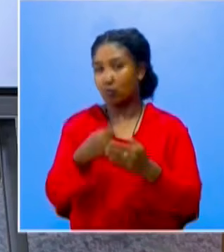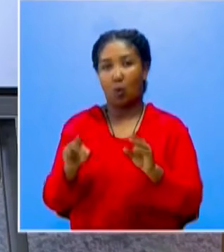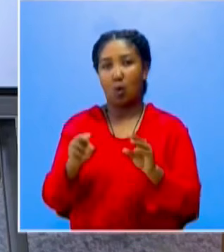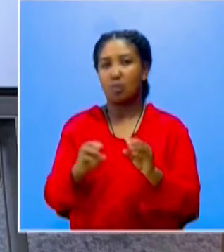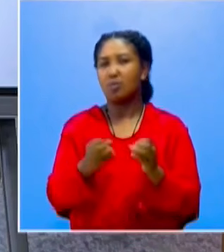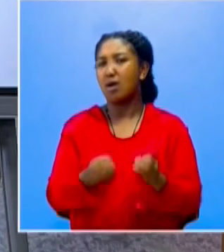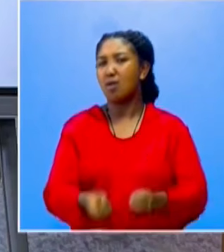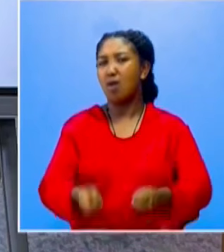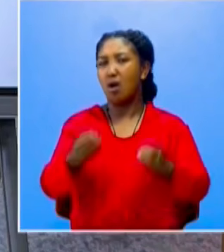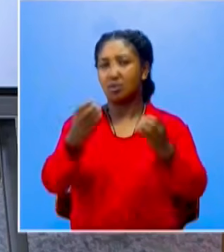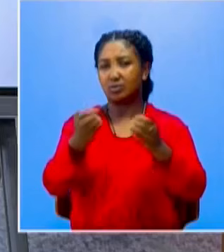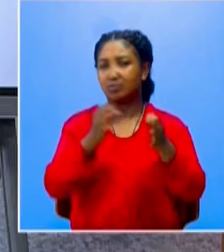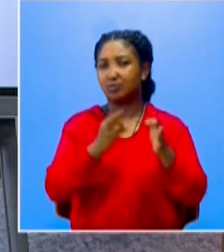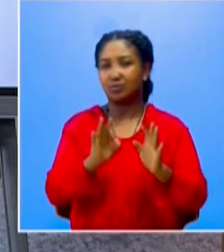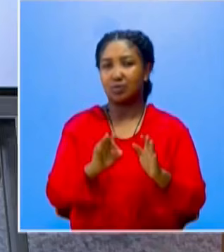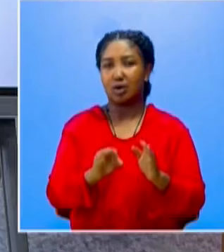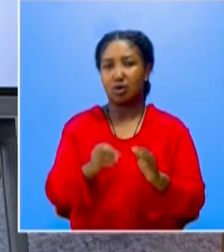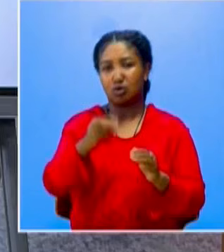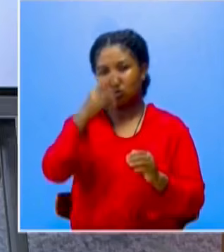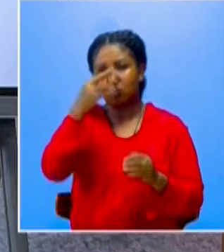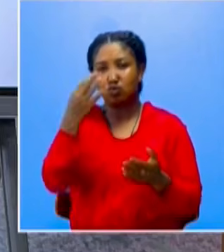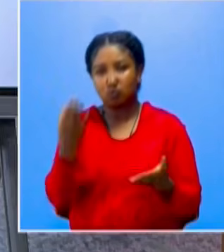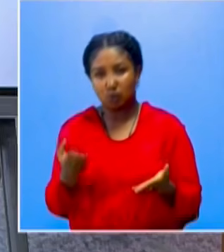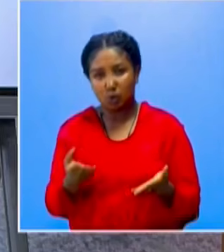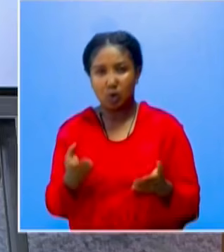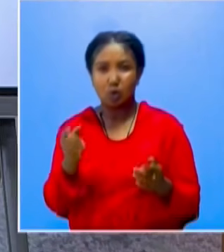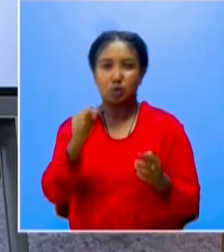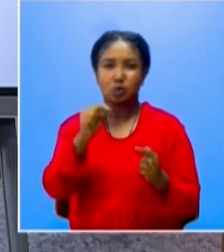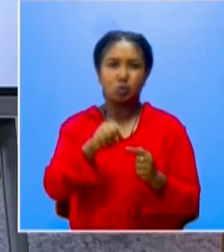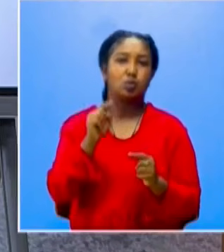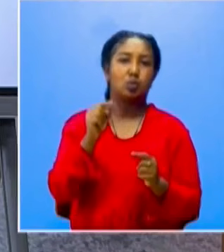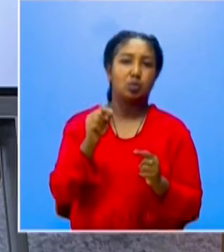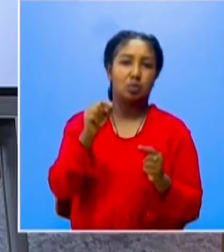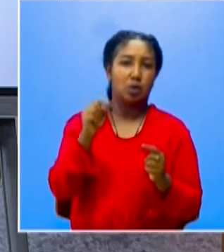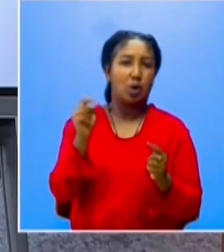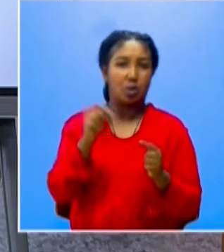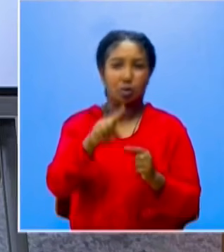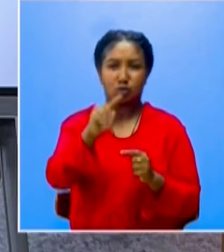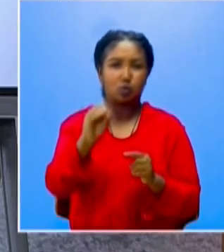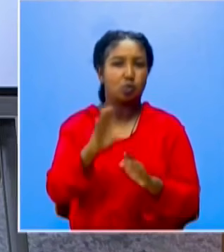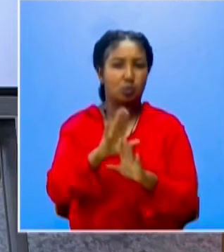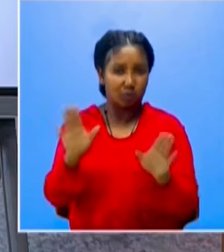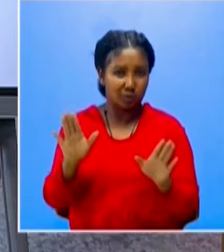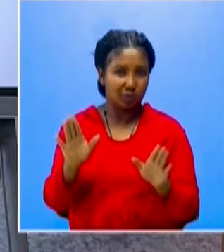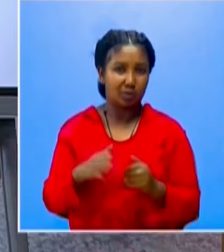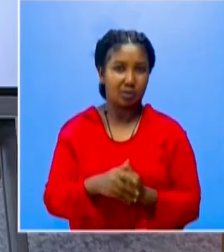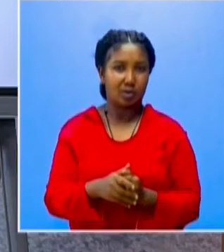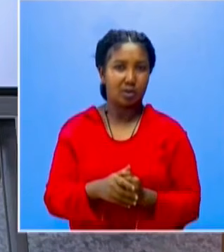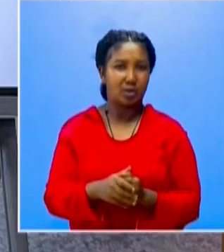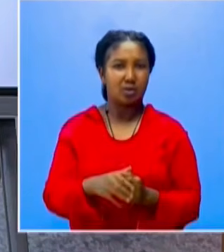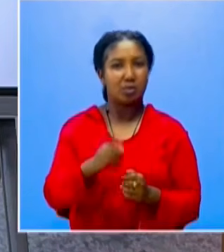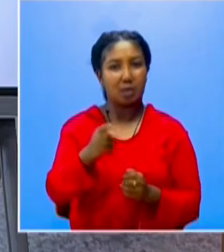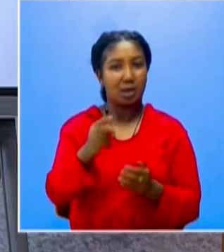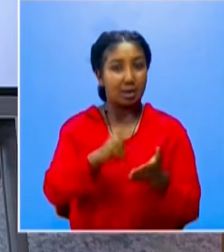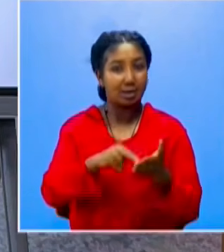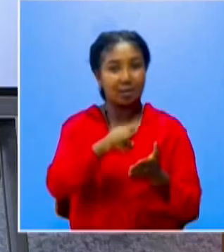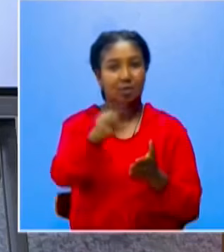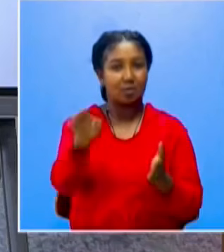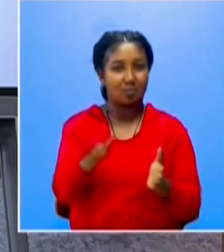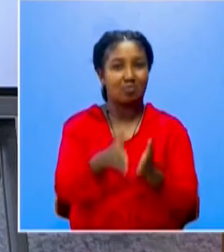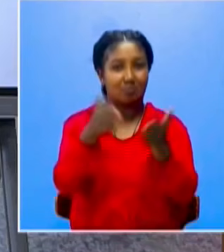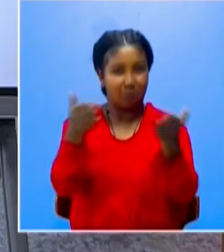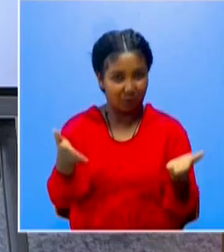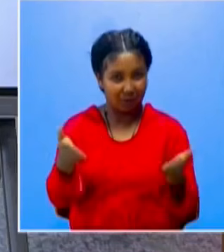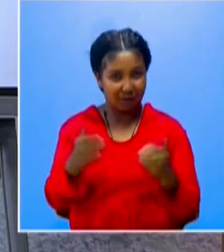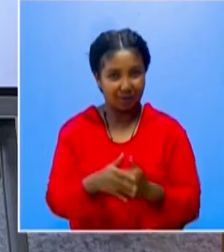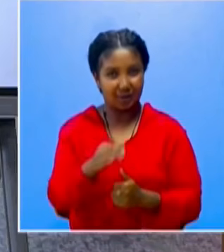There are a lot, like due to by itself, just simply the preposition to. You can read this in your